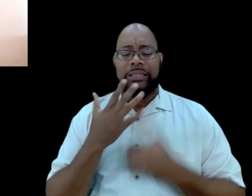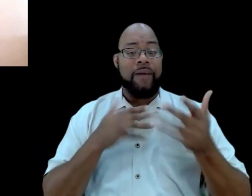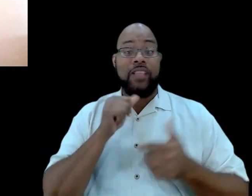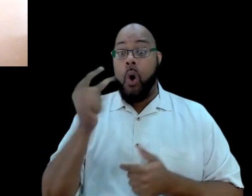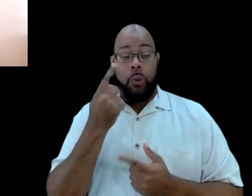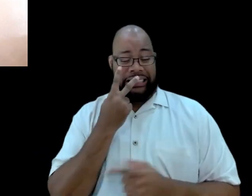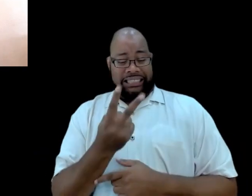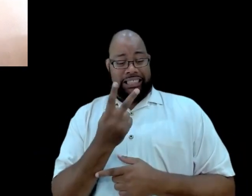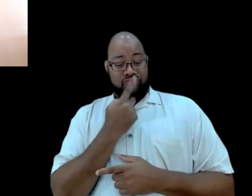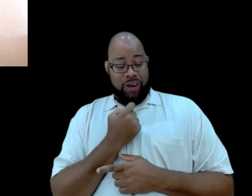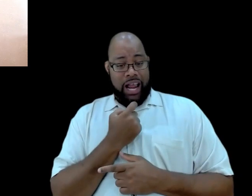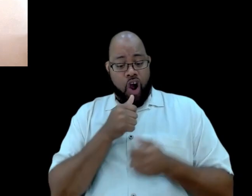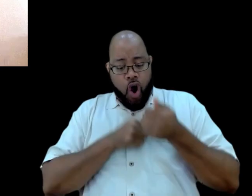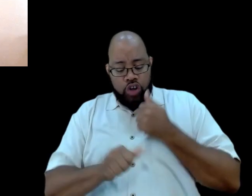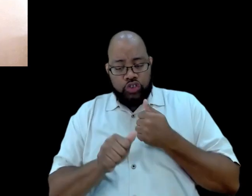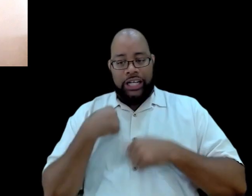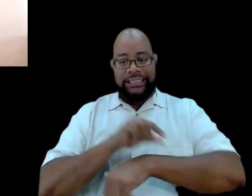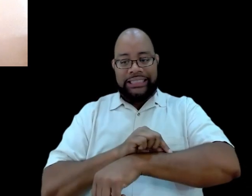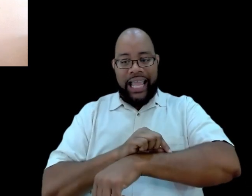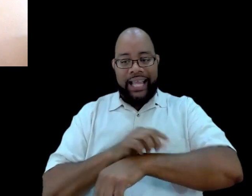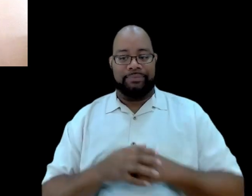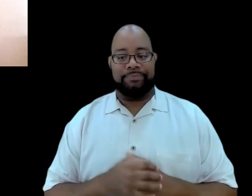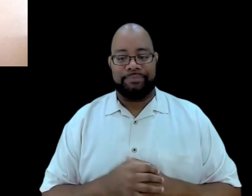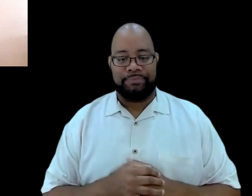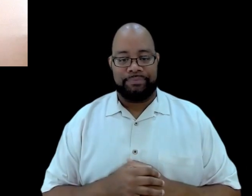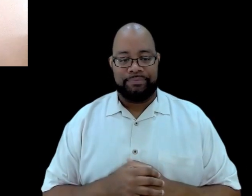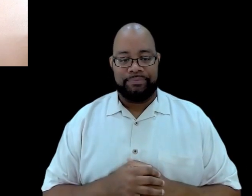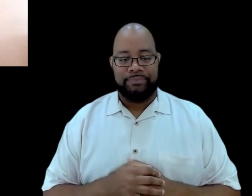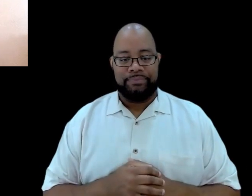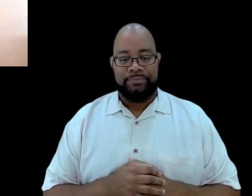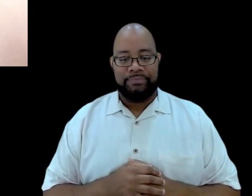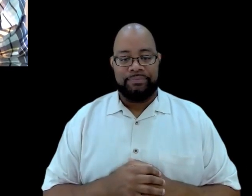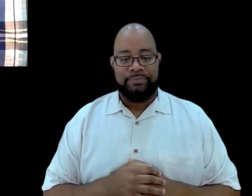color, even if it doesn't always appear that way beneath our skin.